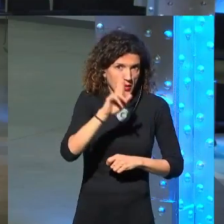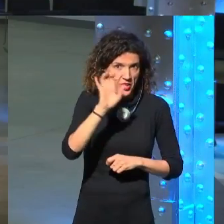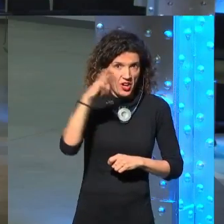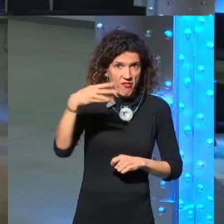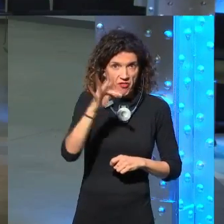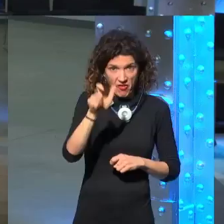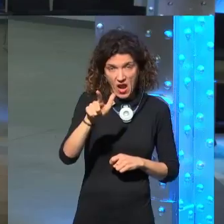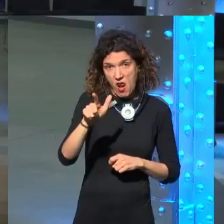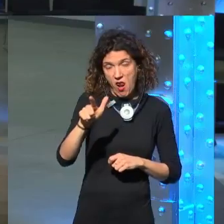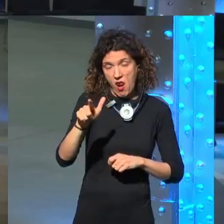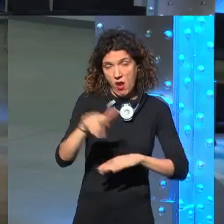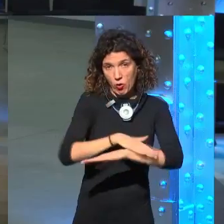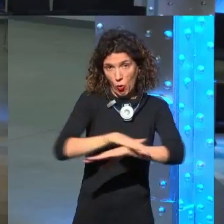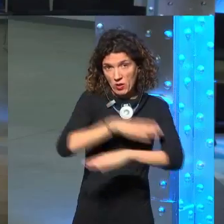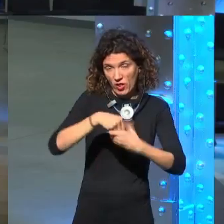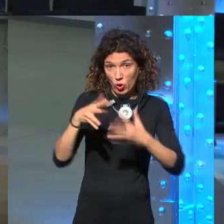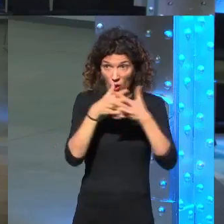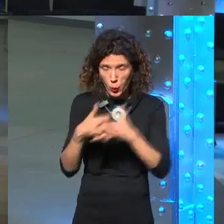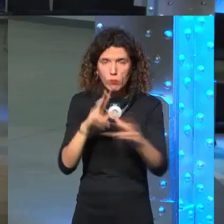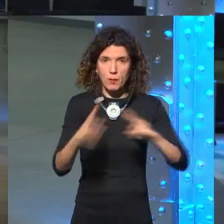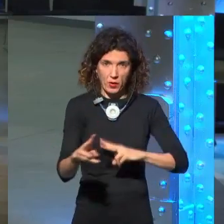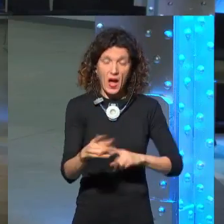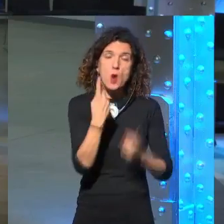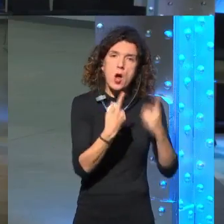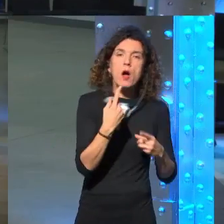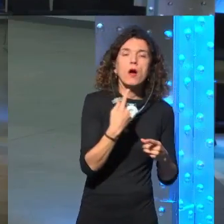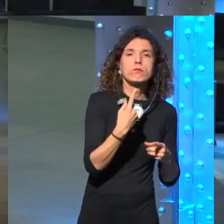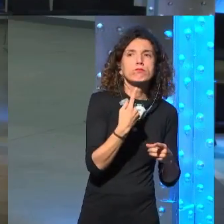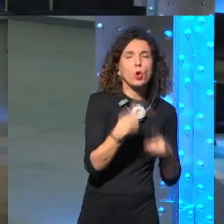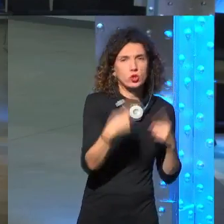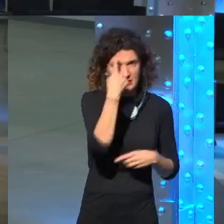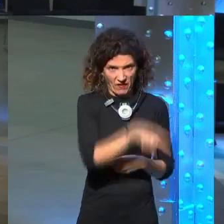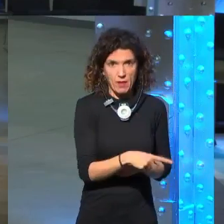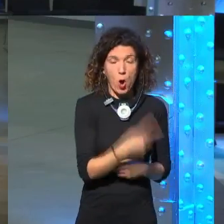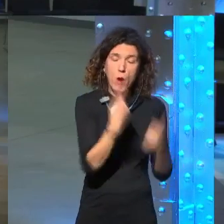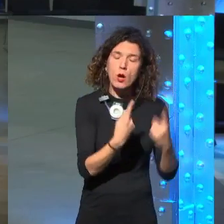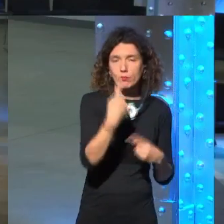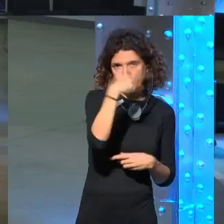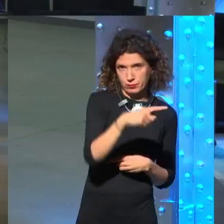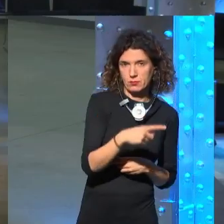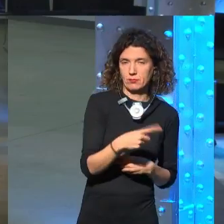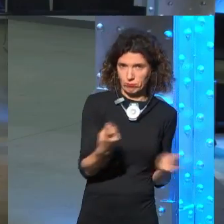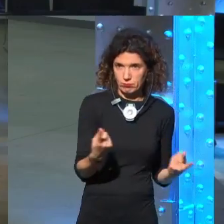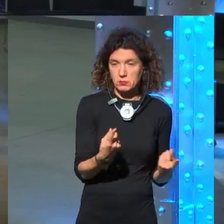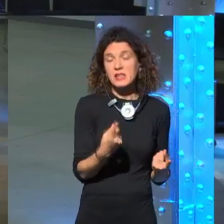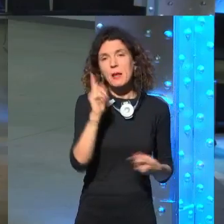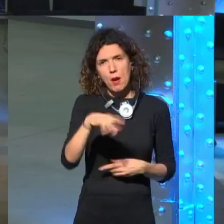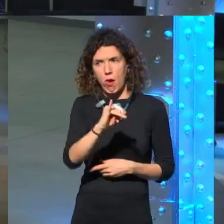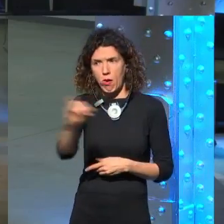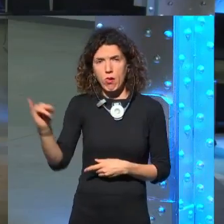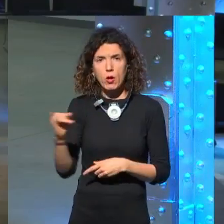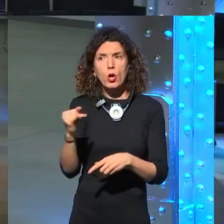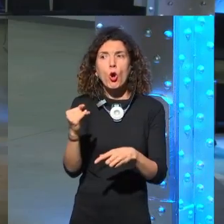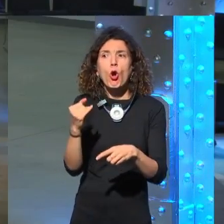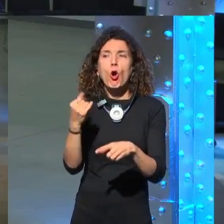are known knowns. There are the things that we know that we know. And we also know that there are known unknowns. That is to say, we know